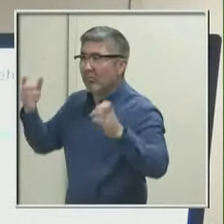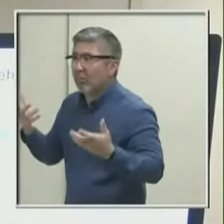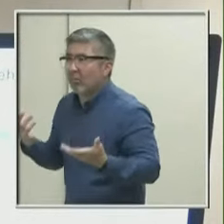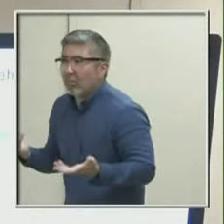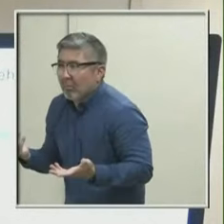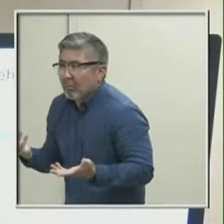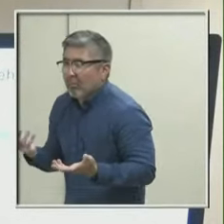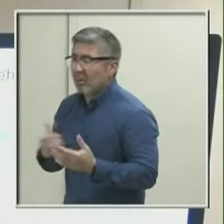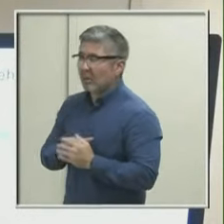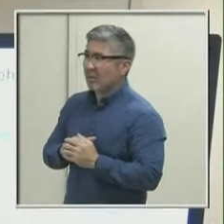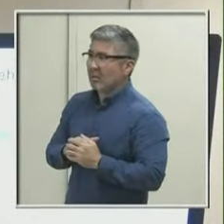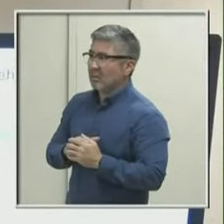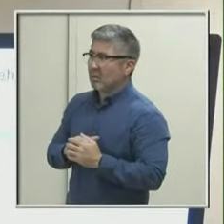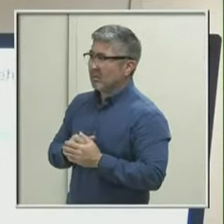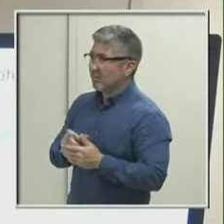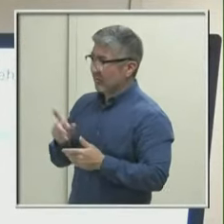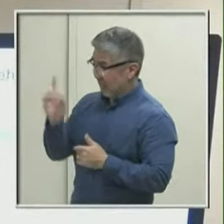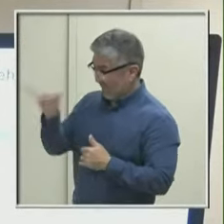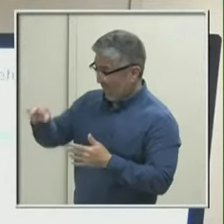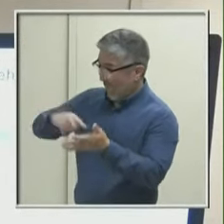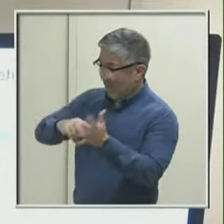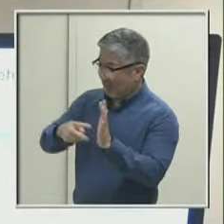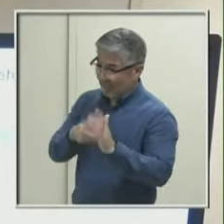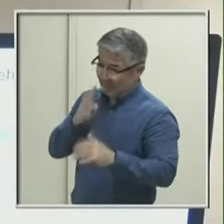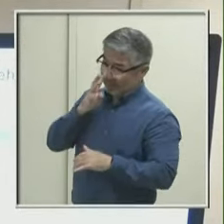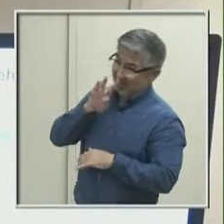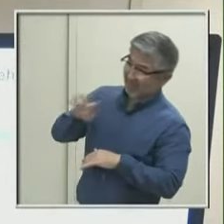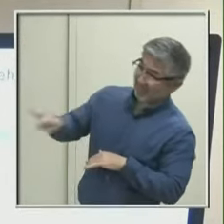him. Does this amount to negligence?